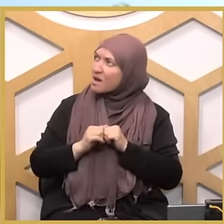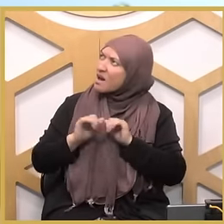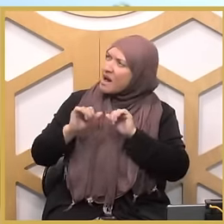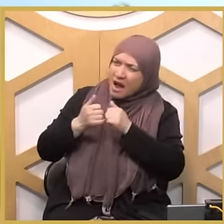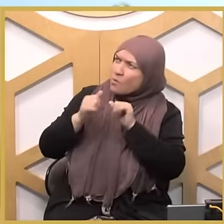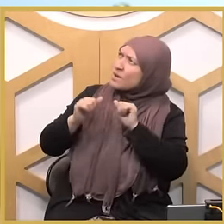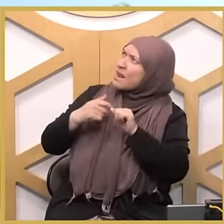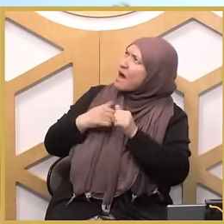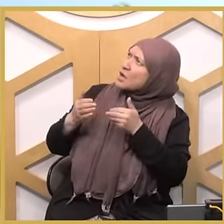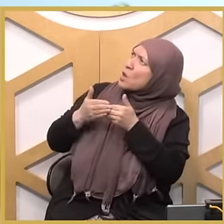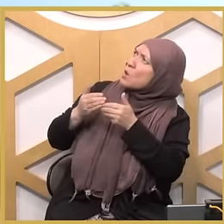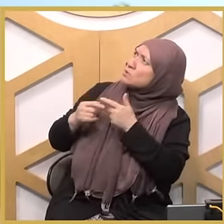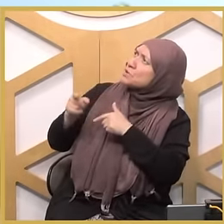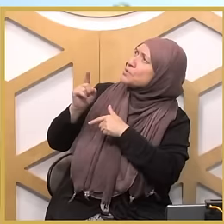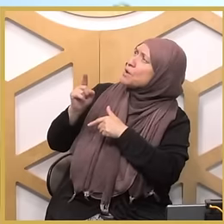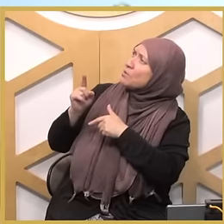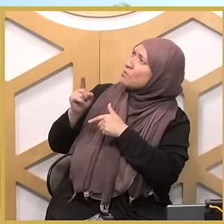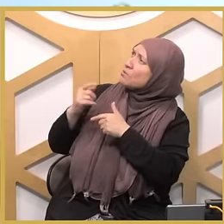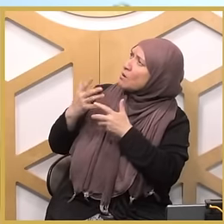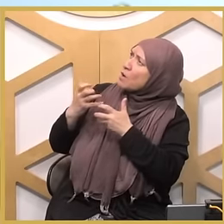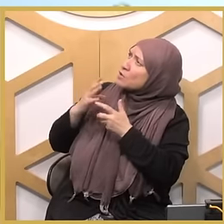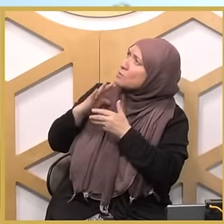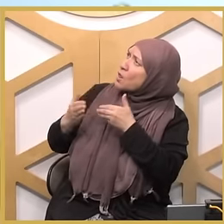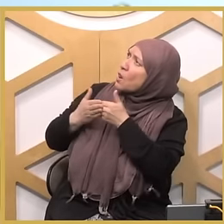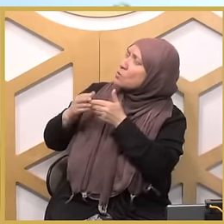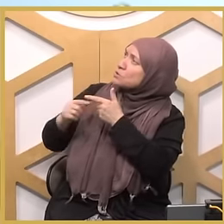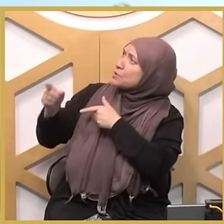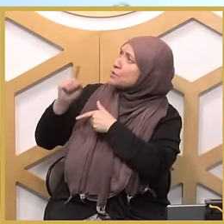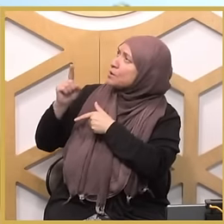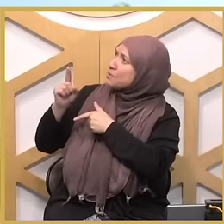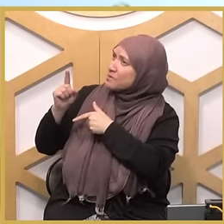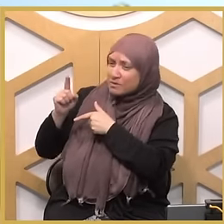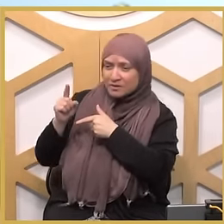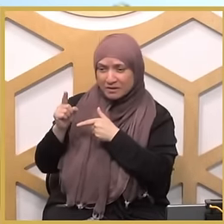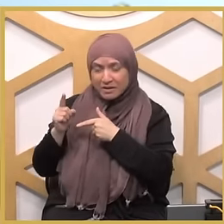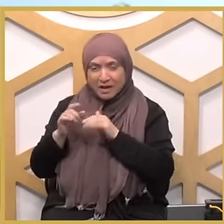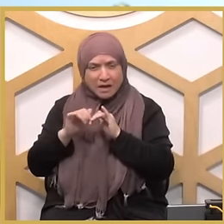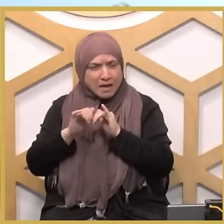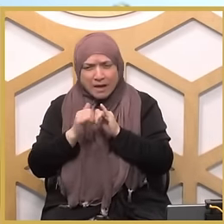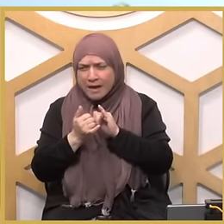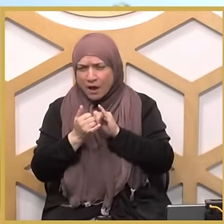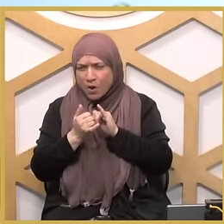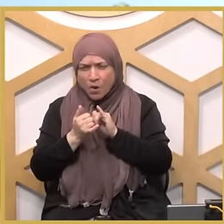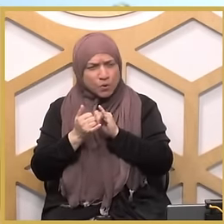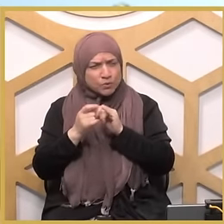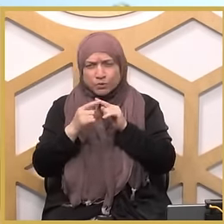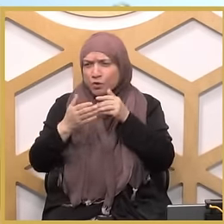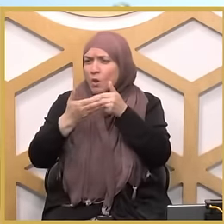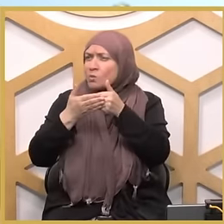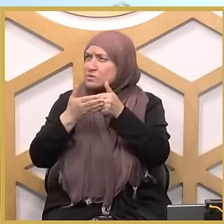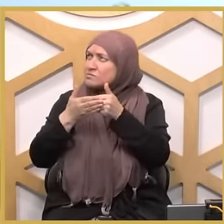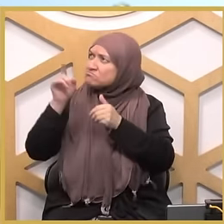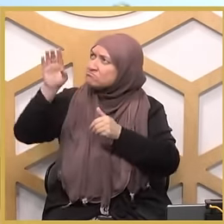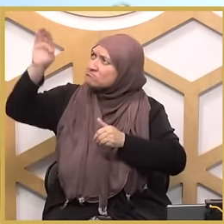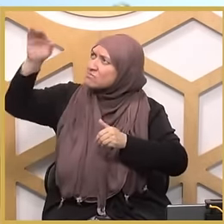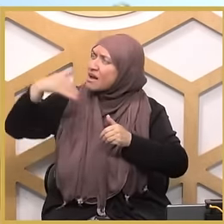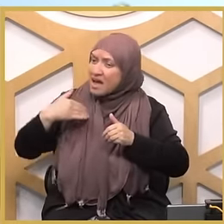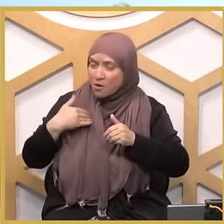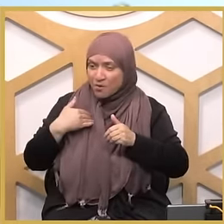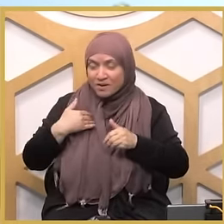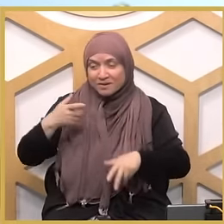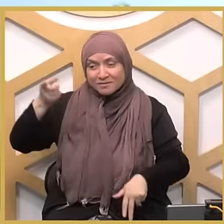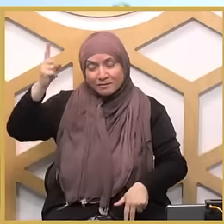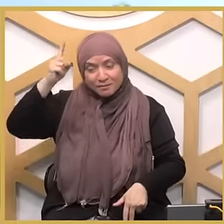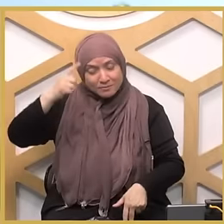Lord. Ya Rab, kayfa tariqu ilayk? How do I get to you? How do I come to you? And Allah Azza wa Jal responded and said,